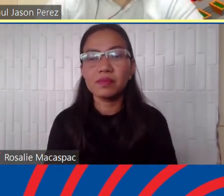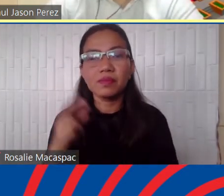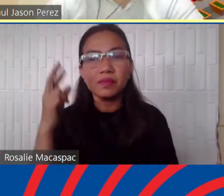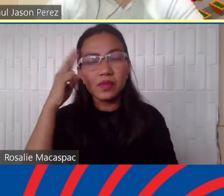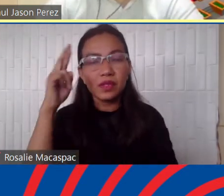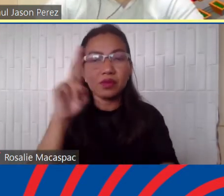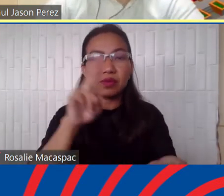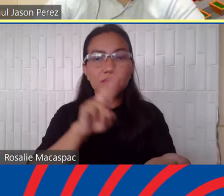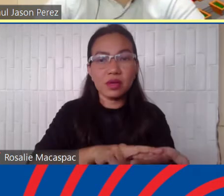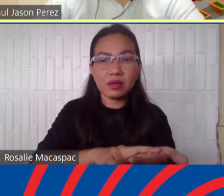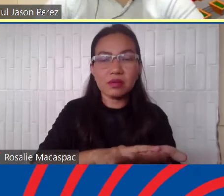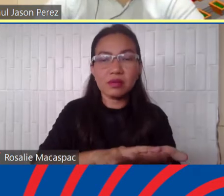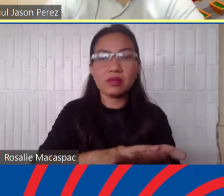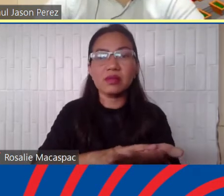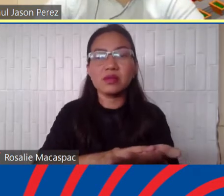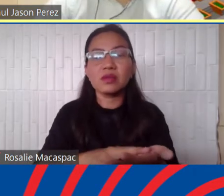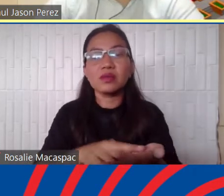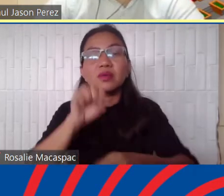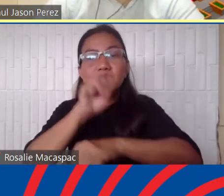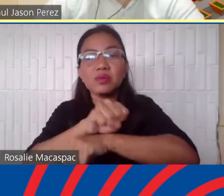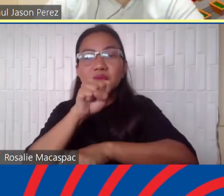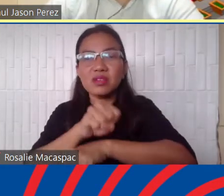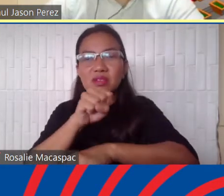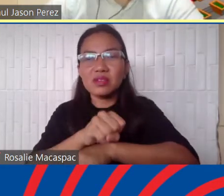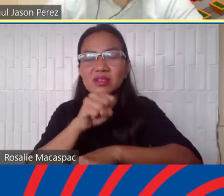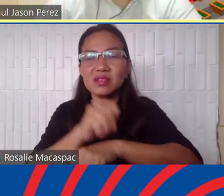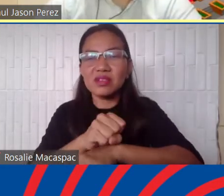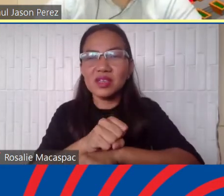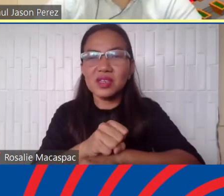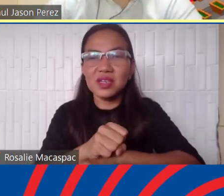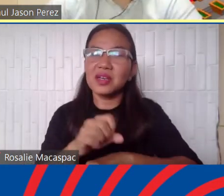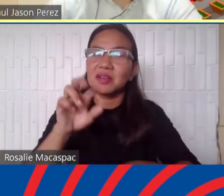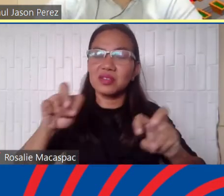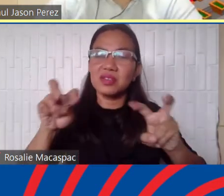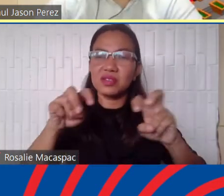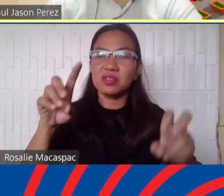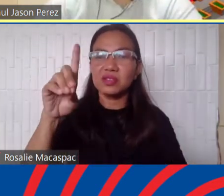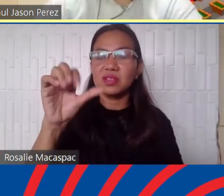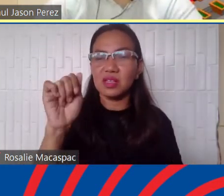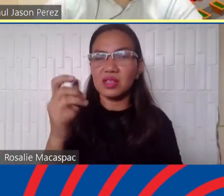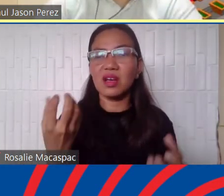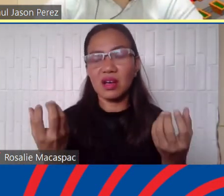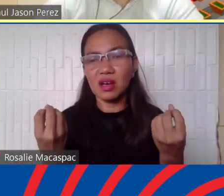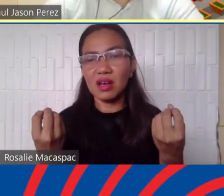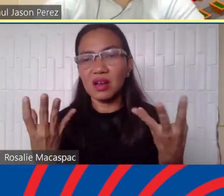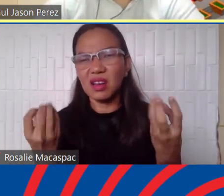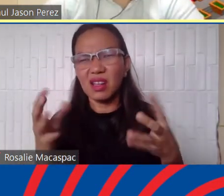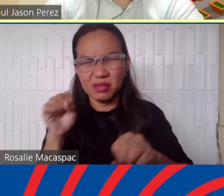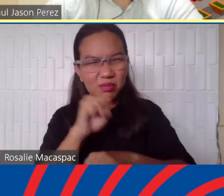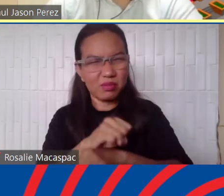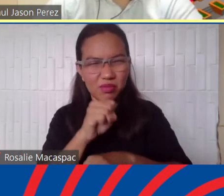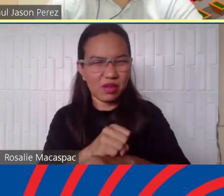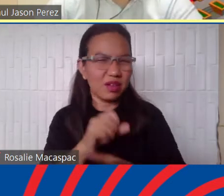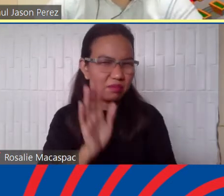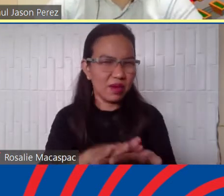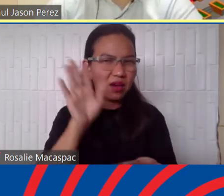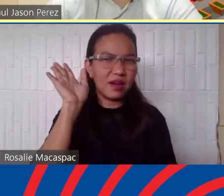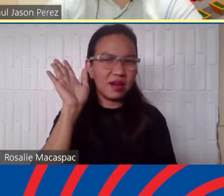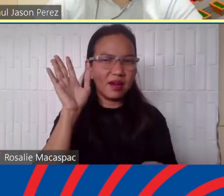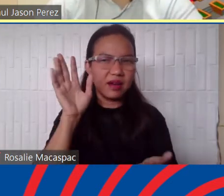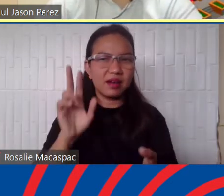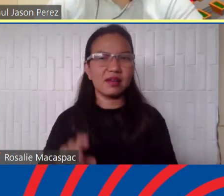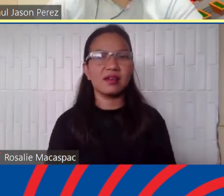work, because producing data is very difficult, diba? That's a lot of work, and sometimes it's expensive. And